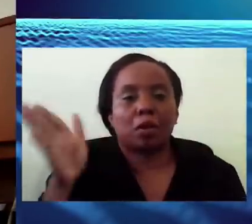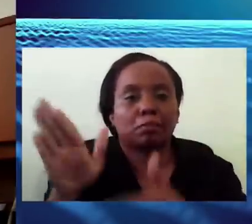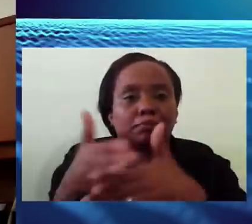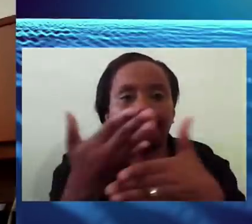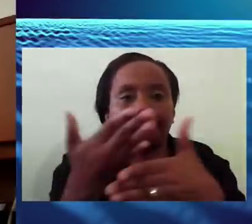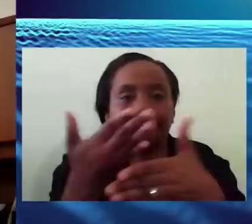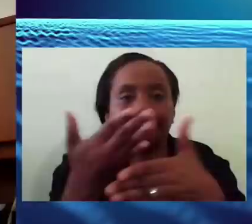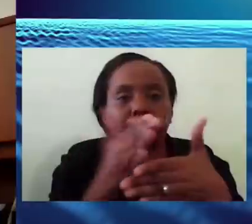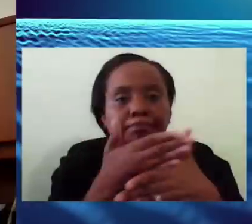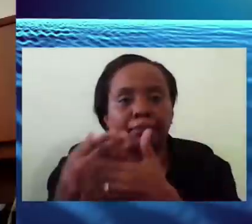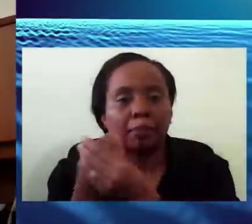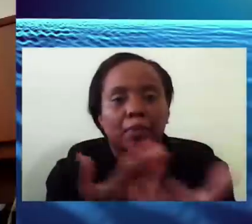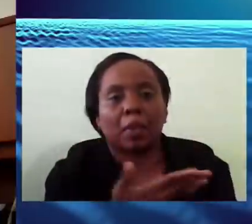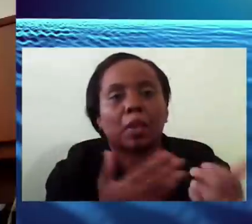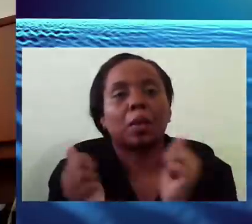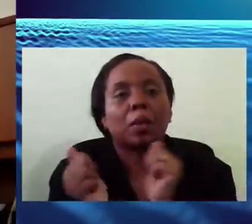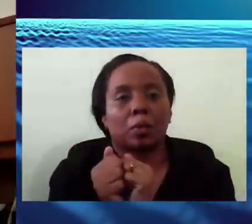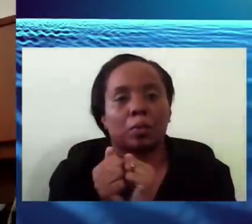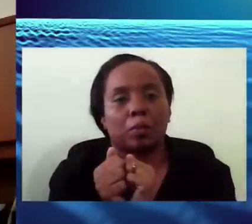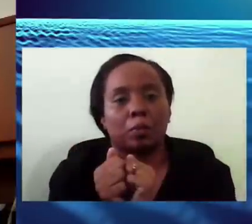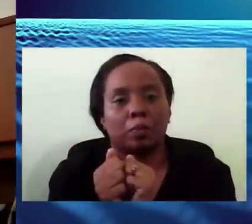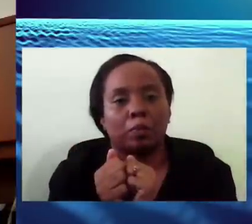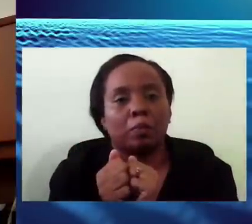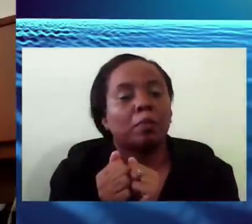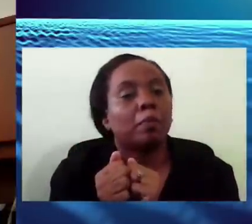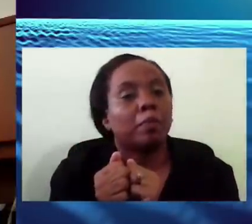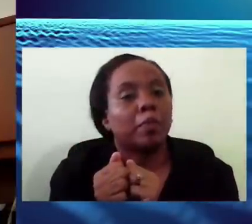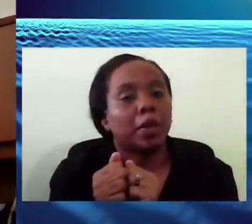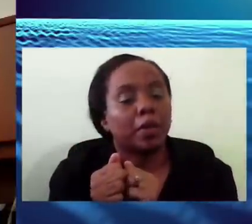information with the public of Barbados via you, the media.